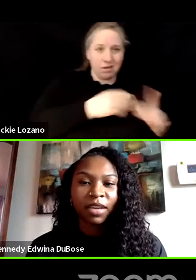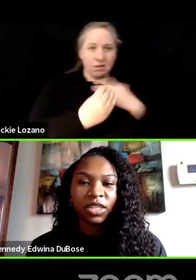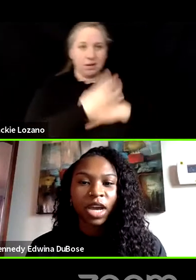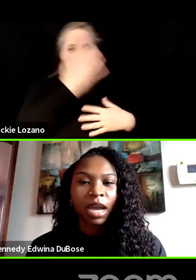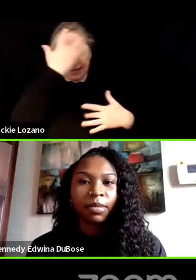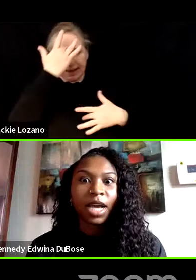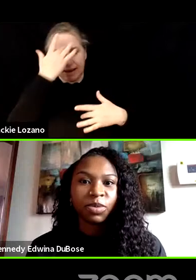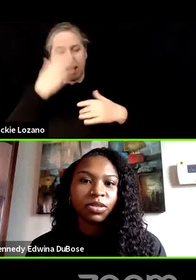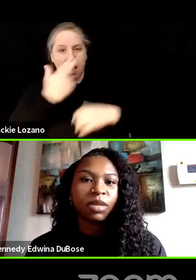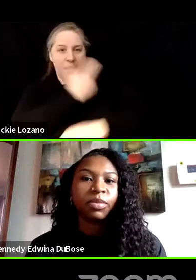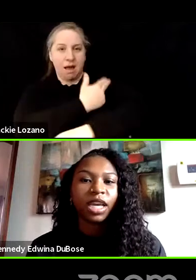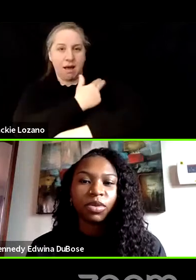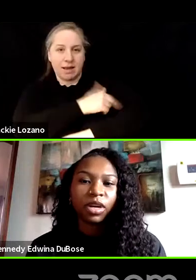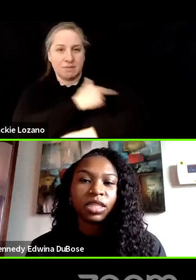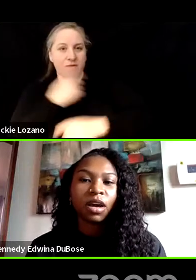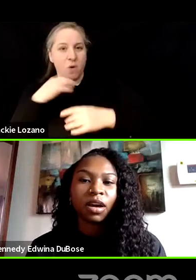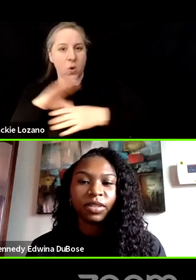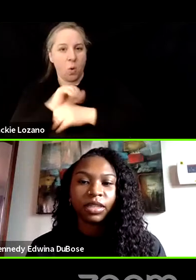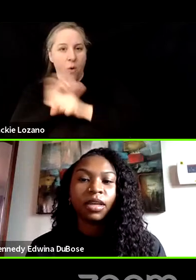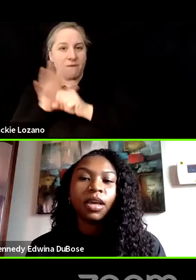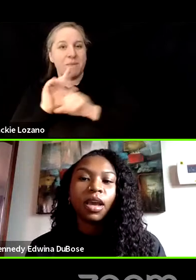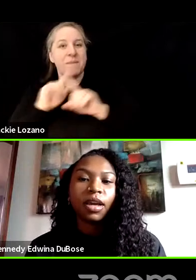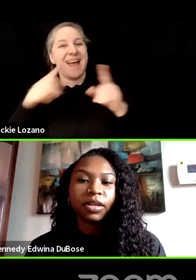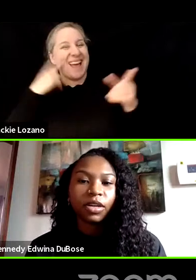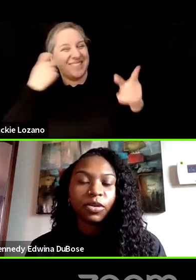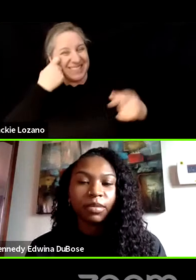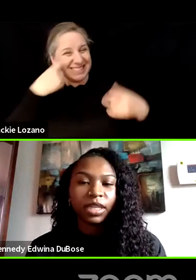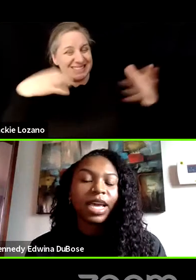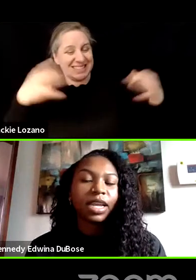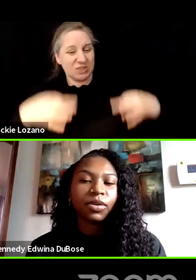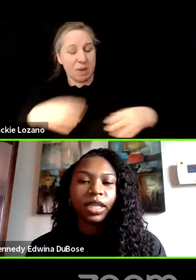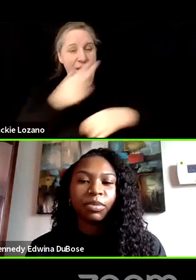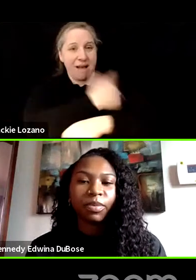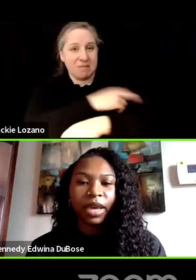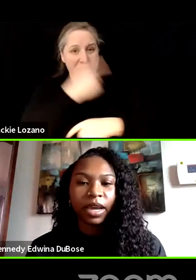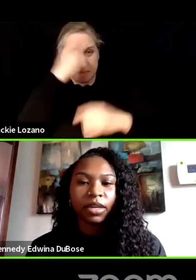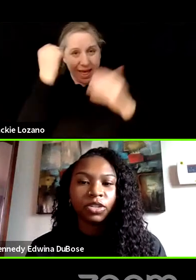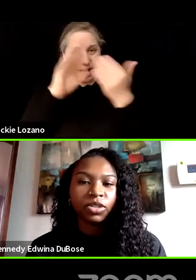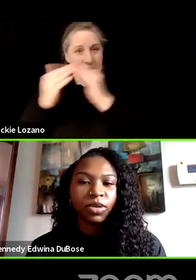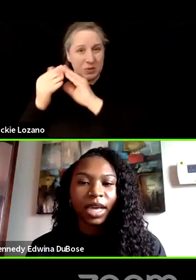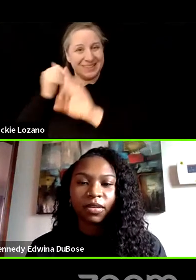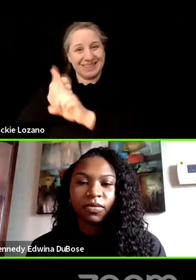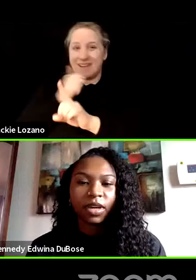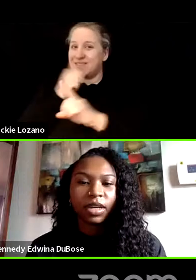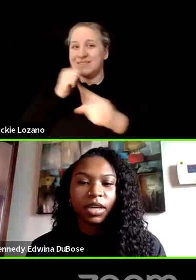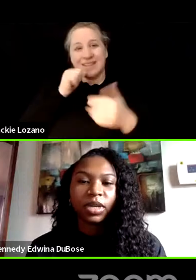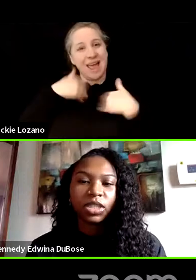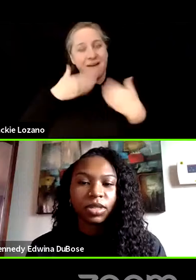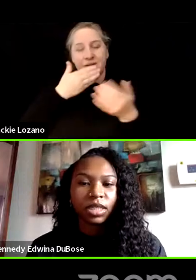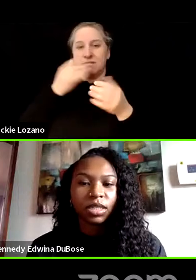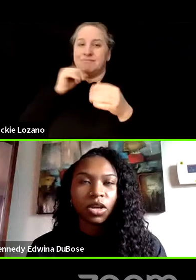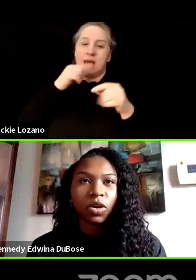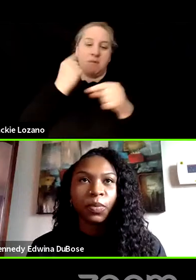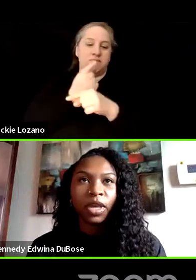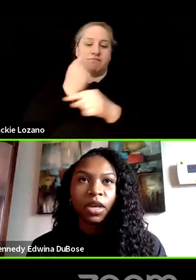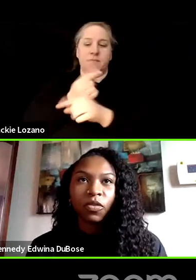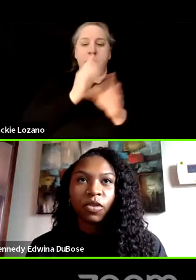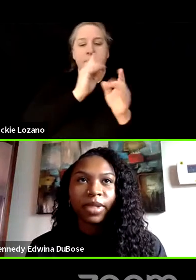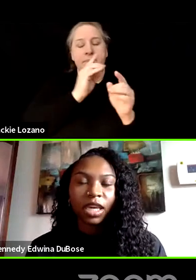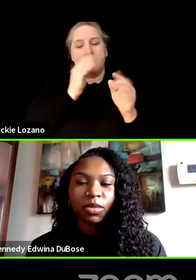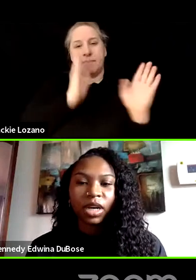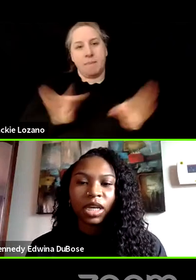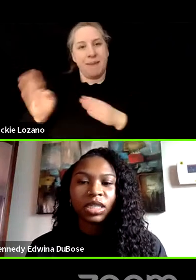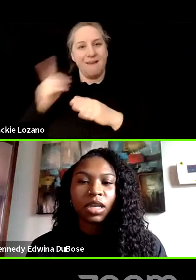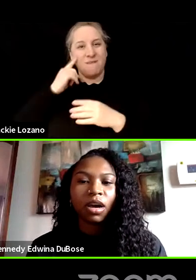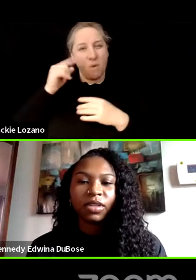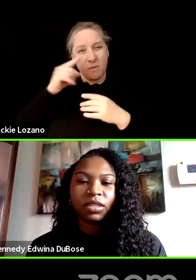but as I've described, hospitals in Black communities are often under-equipped and inadequately prepared due to a lack of funding and resources. So for